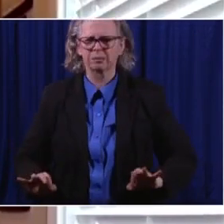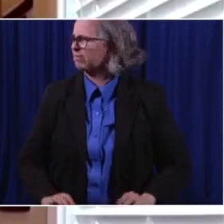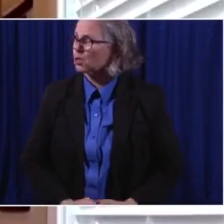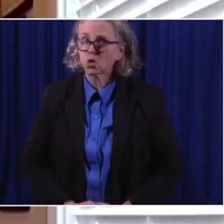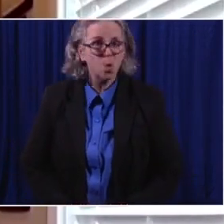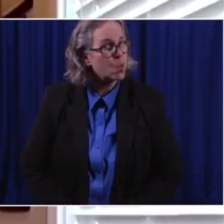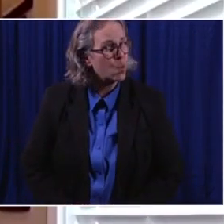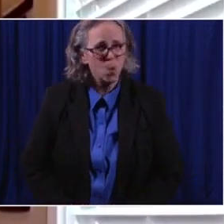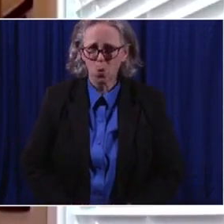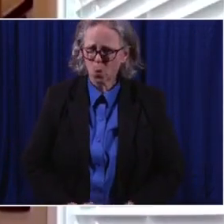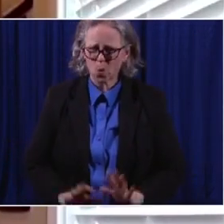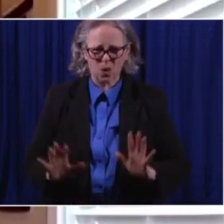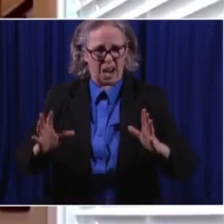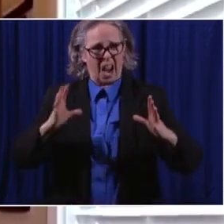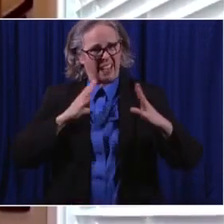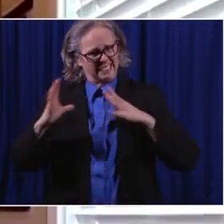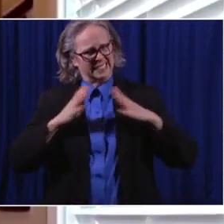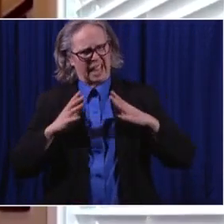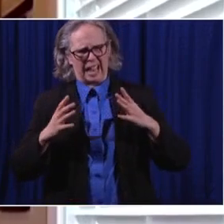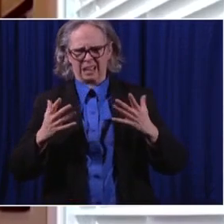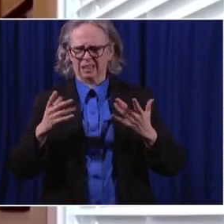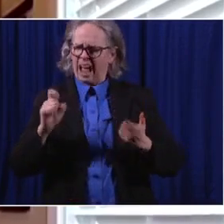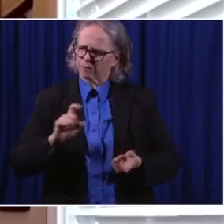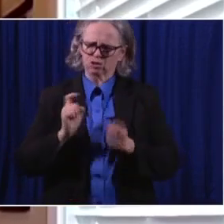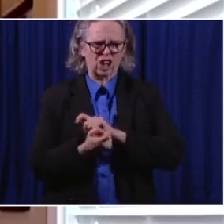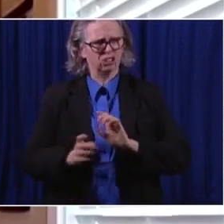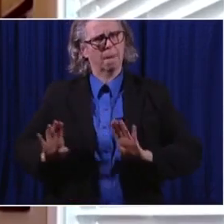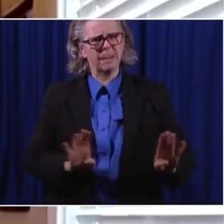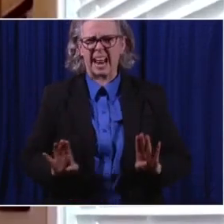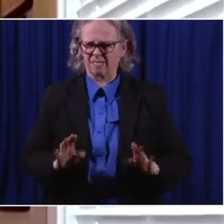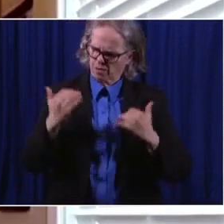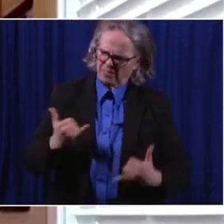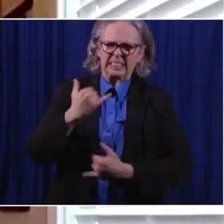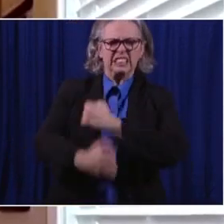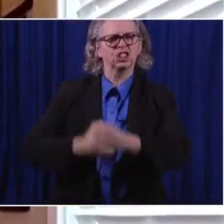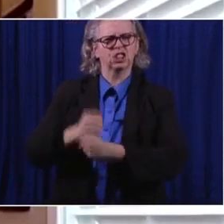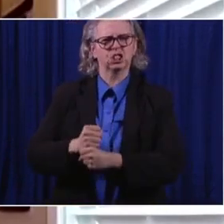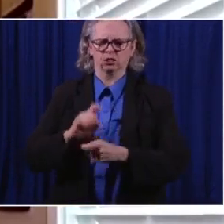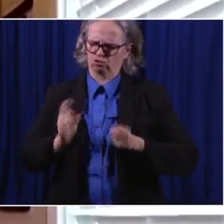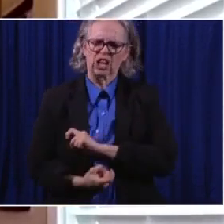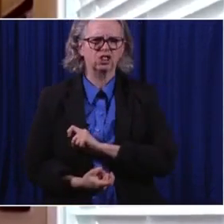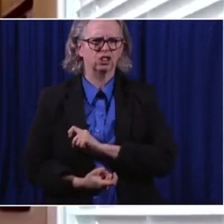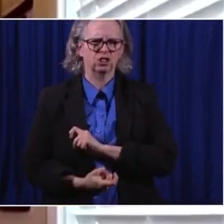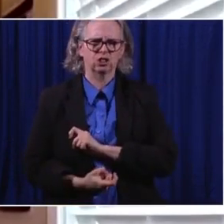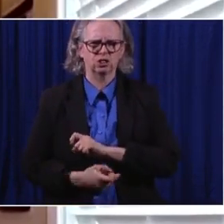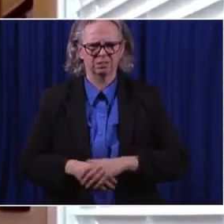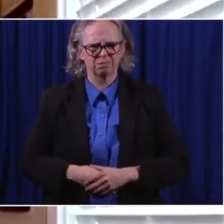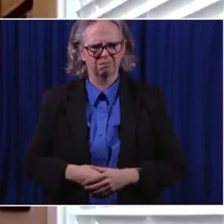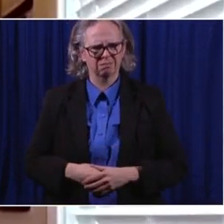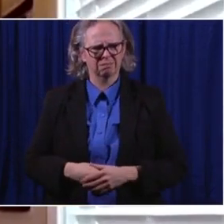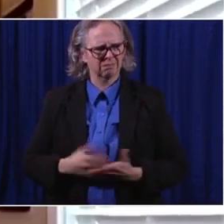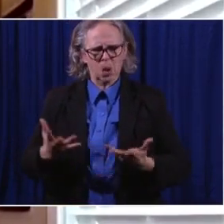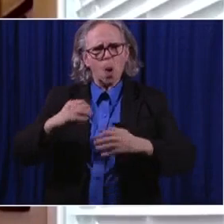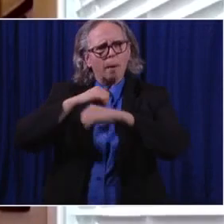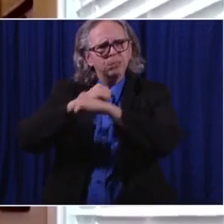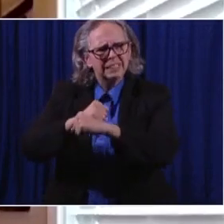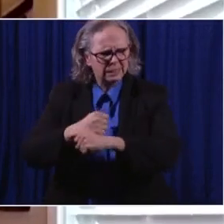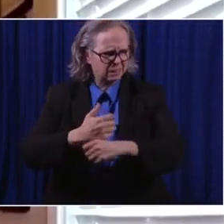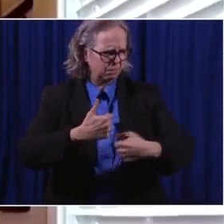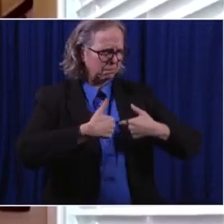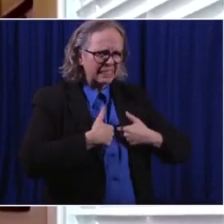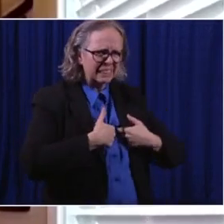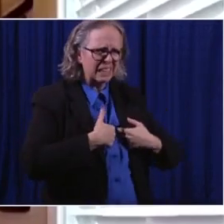we have to take special precautions to protect ourselves and the people that we love. So as we head into this